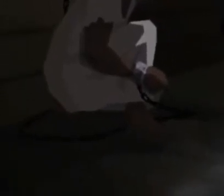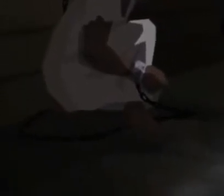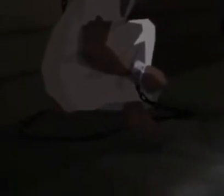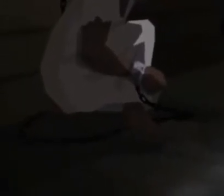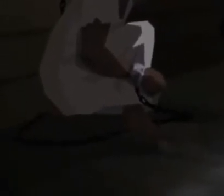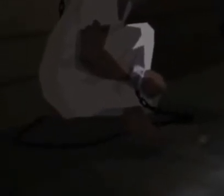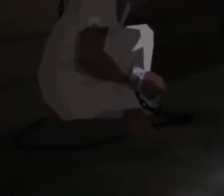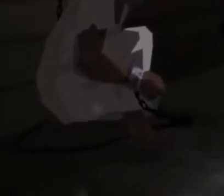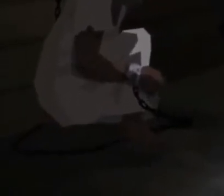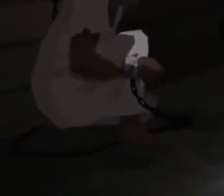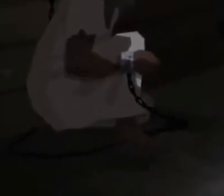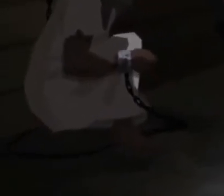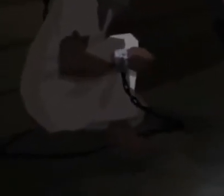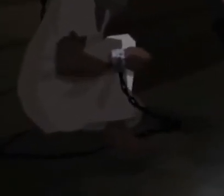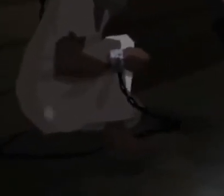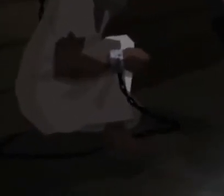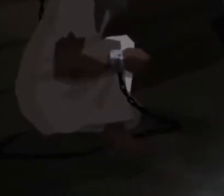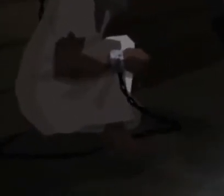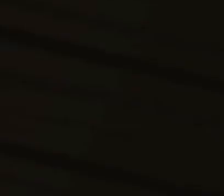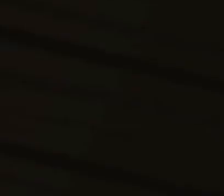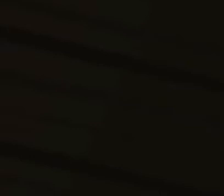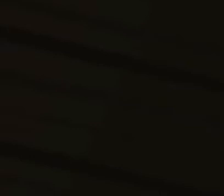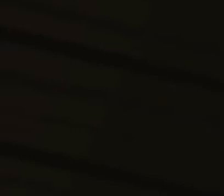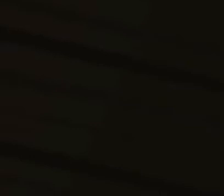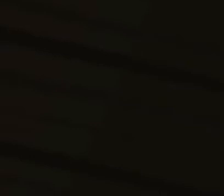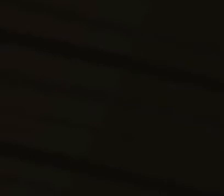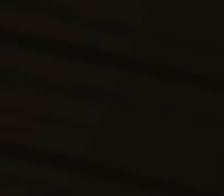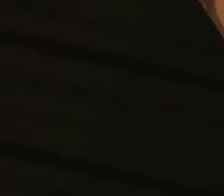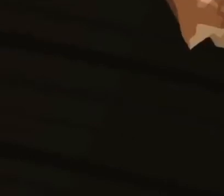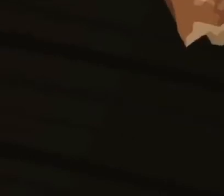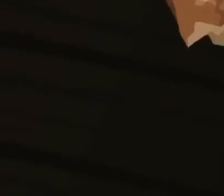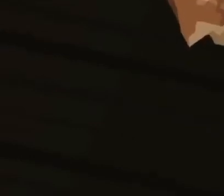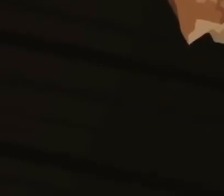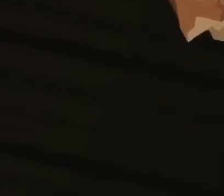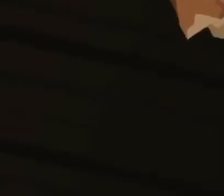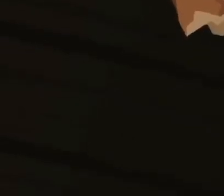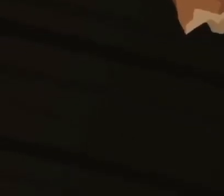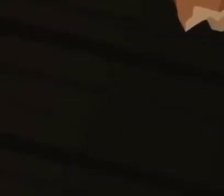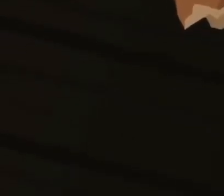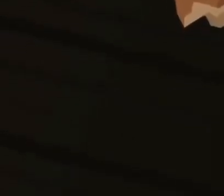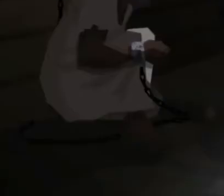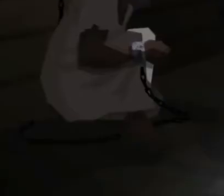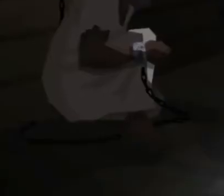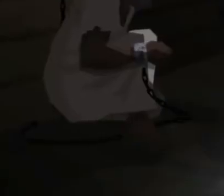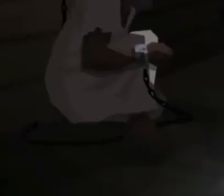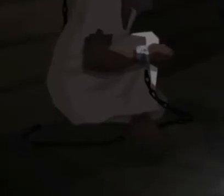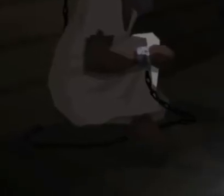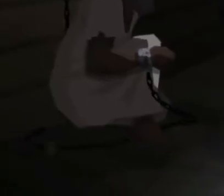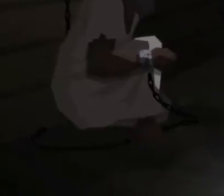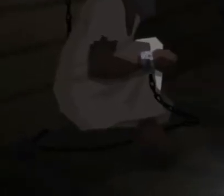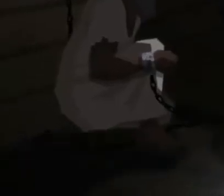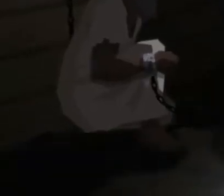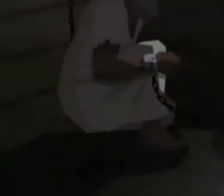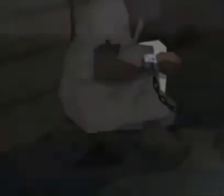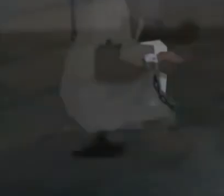meal, just like Jesus did the night before his trial. Paul blesses and then breaks the bread, promising that God is with them